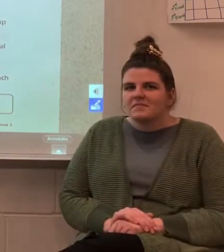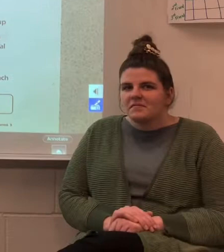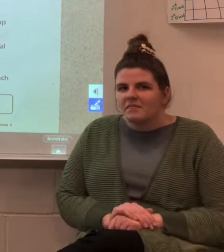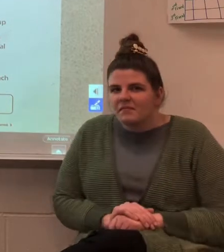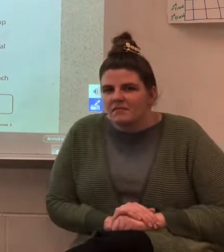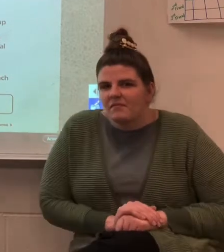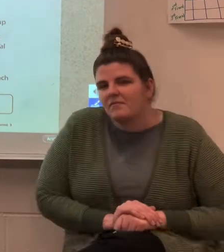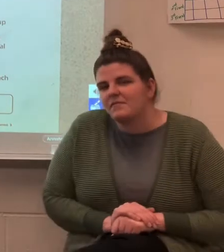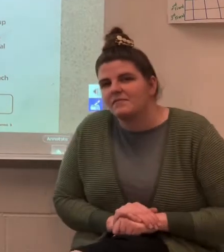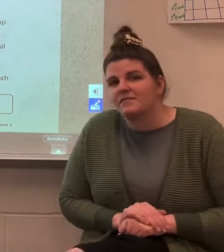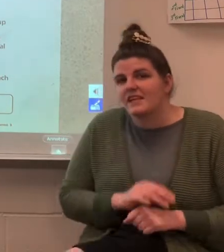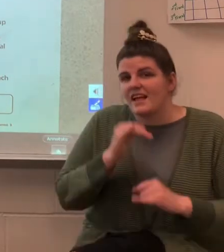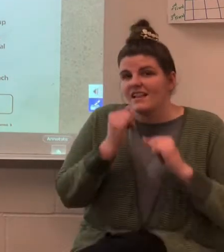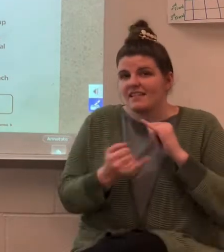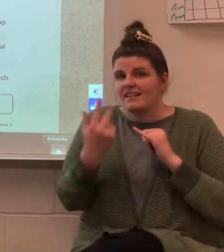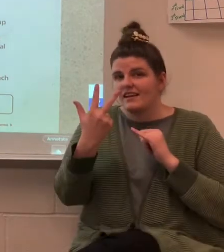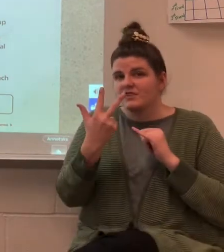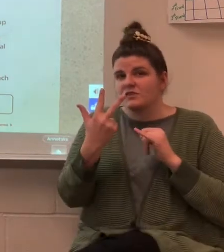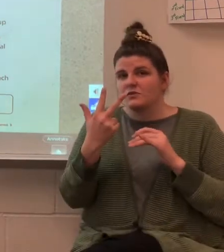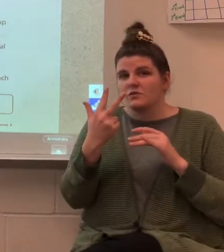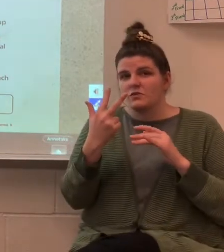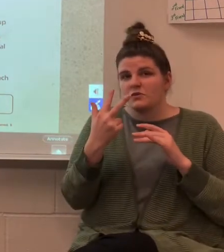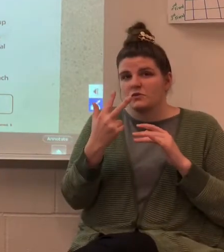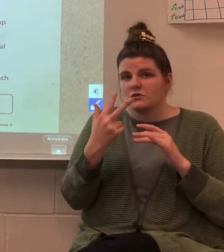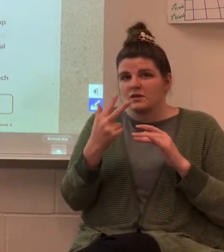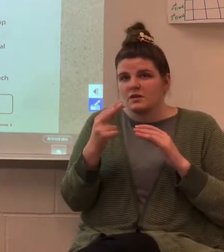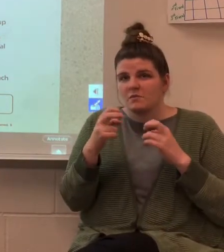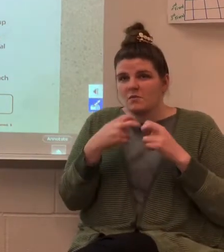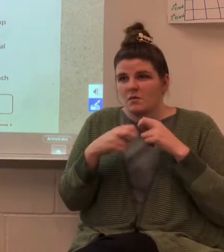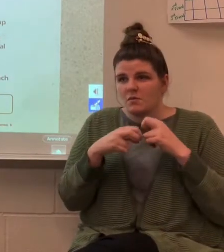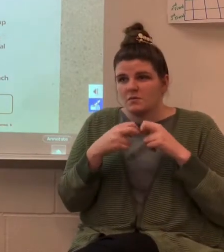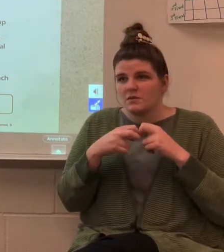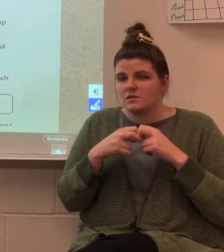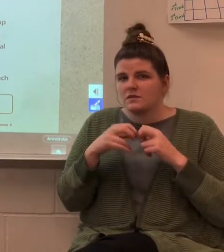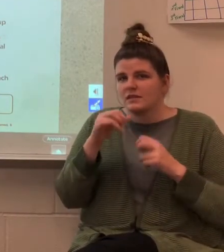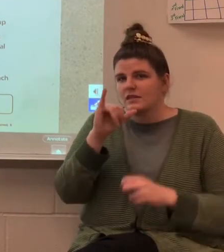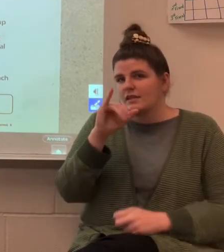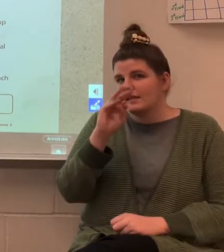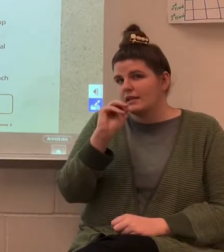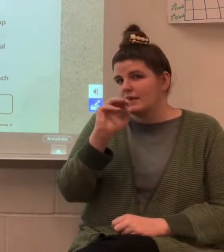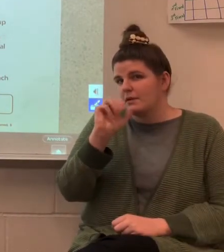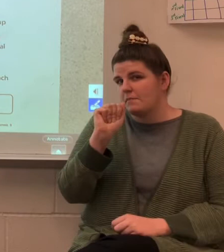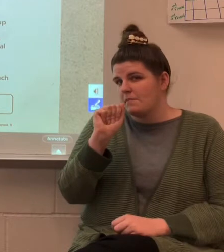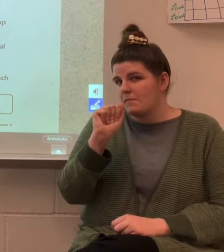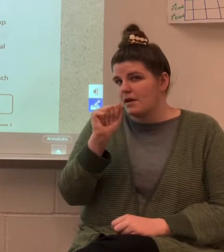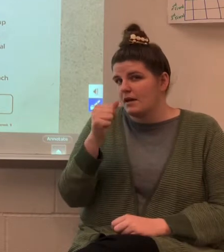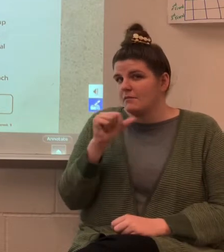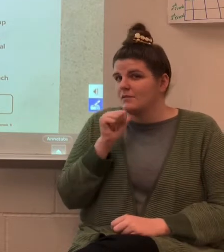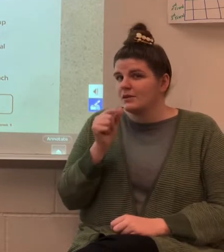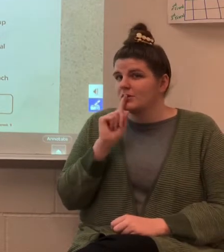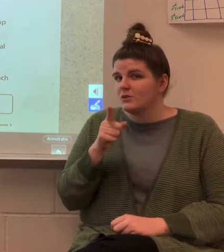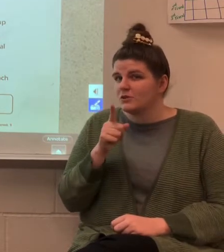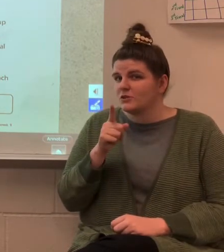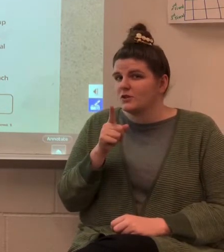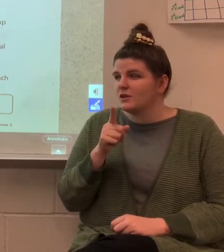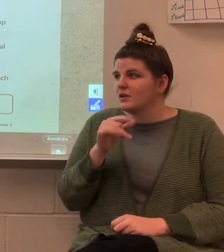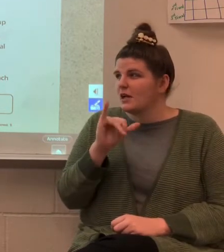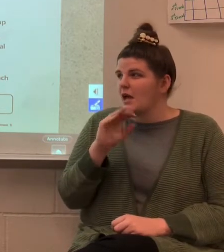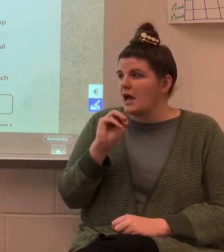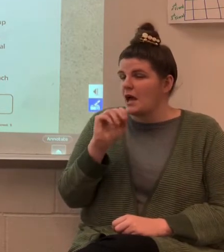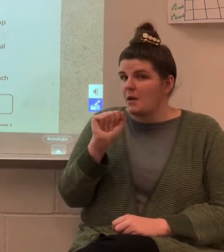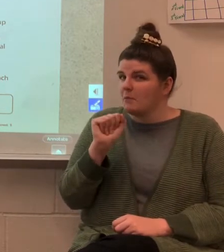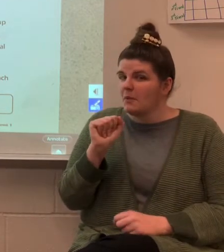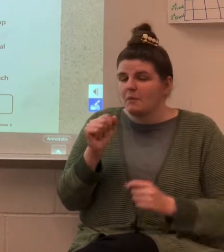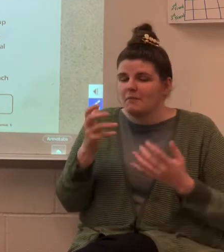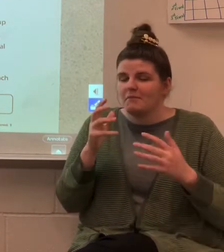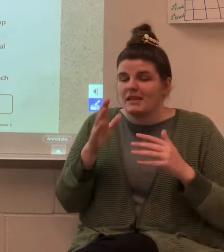All right, our last 3 problems. Emma, or Emma, I'm not sure what this is, but it's a boy. Ima has